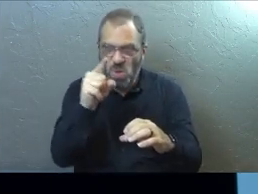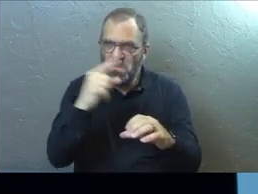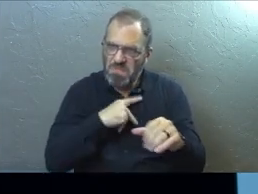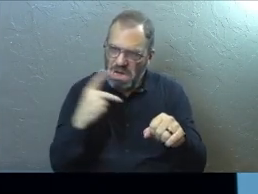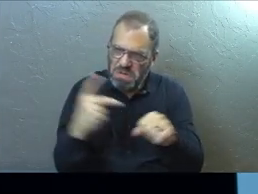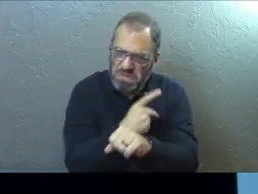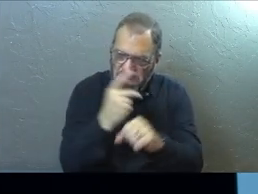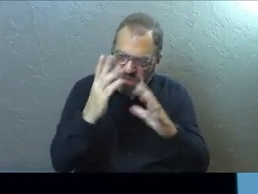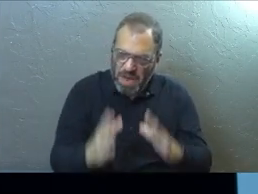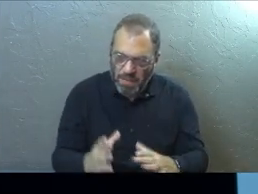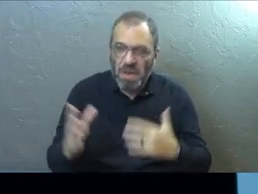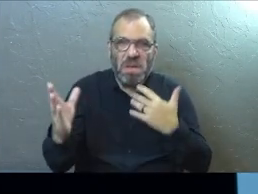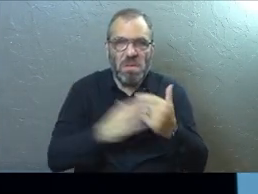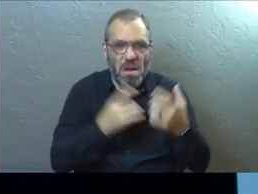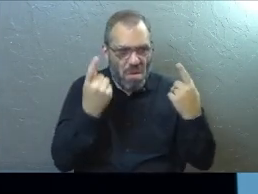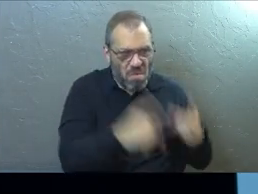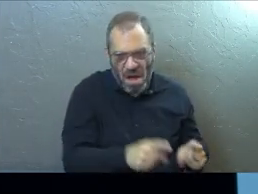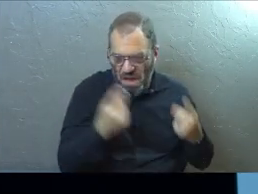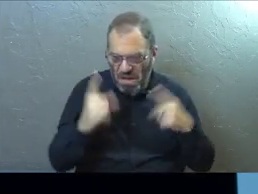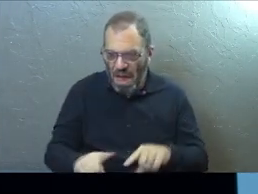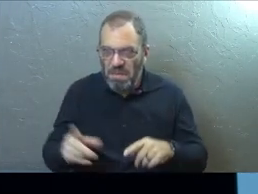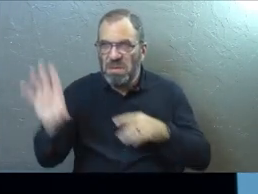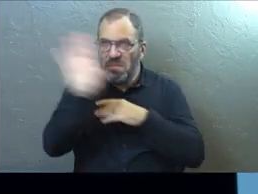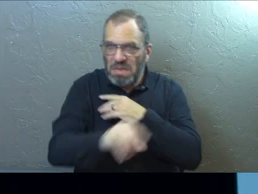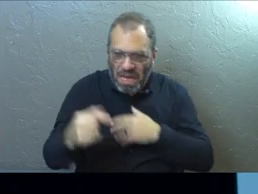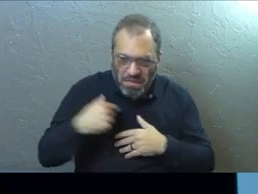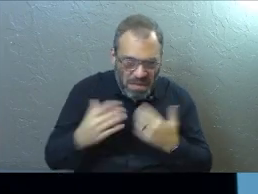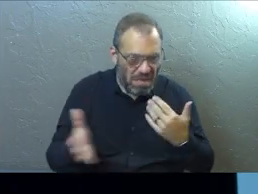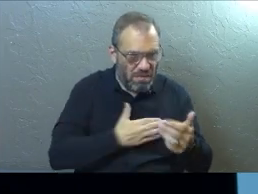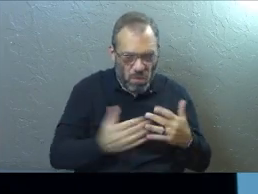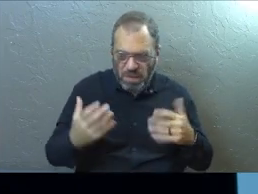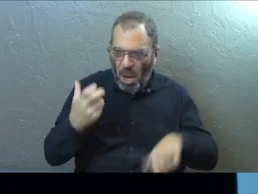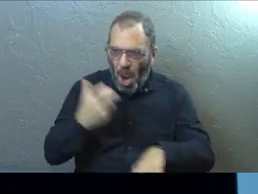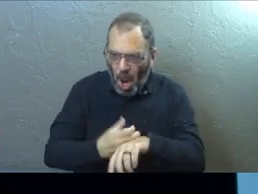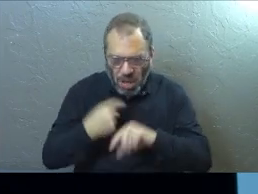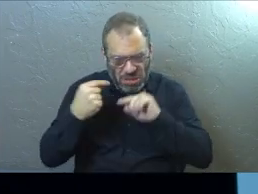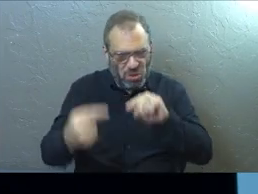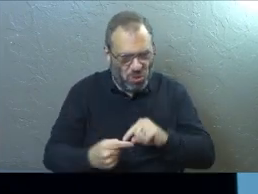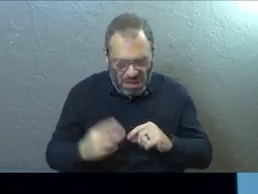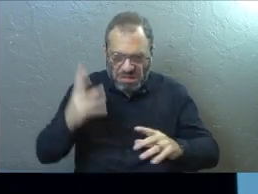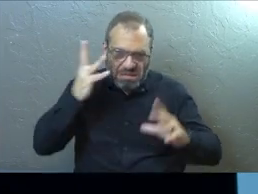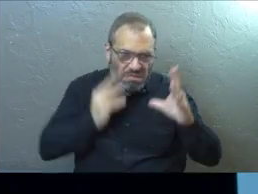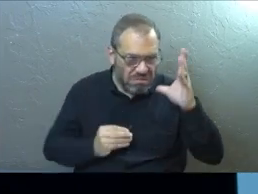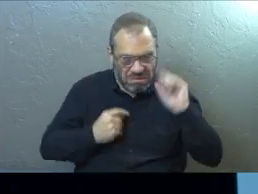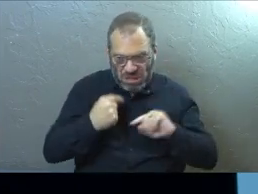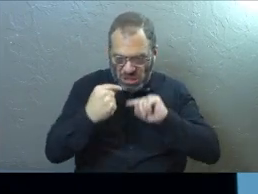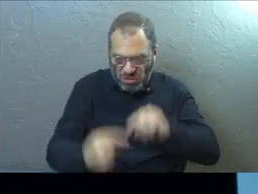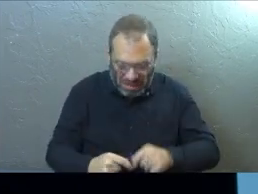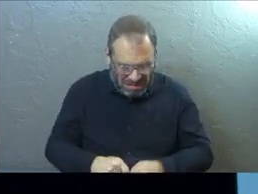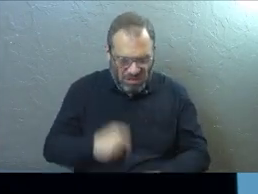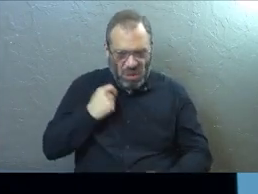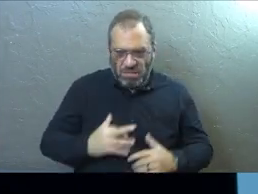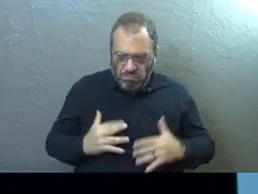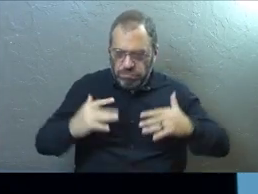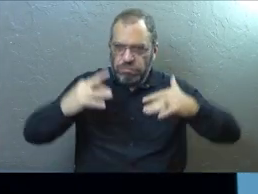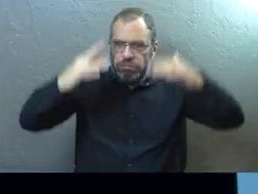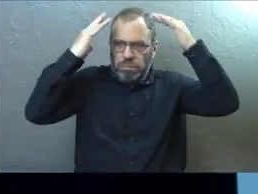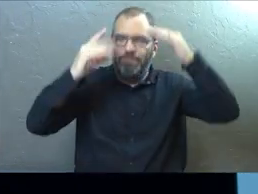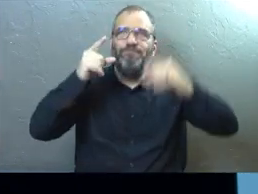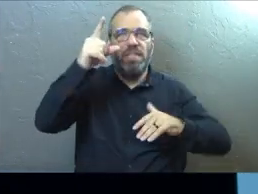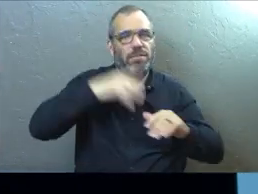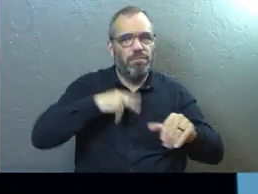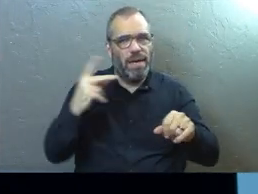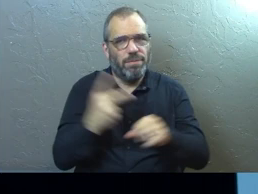my shepherd even when. He's watching over me even when. Even when all of this is breaking and I can't see a way out, he's